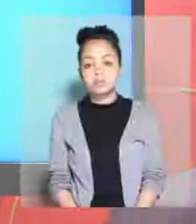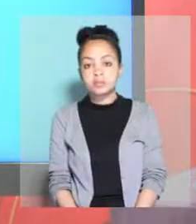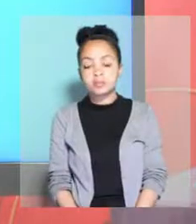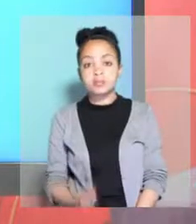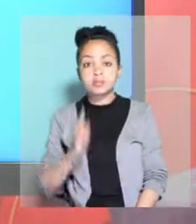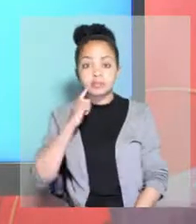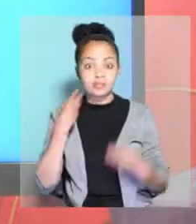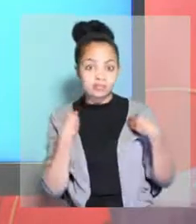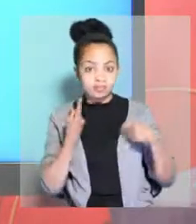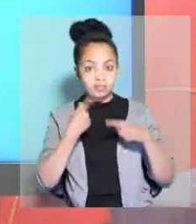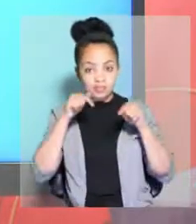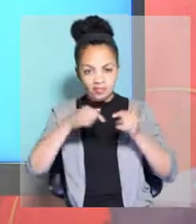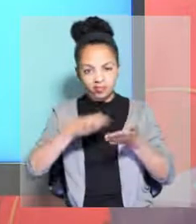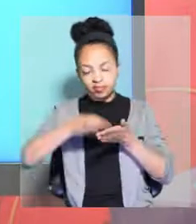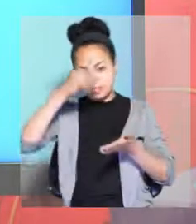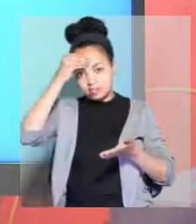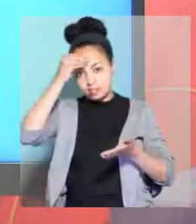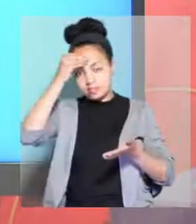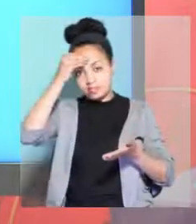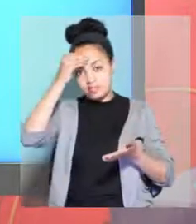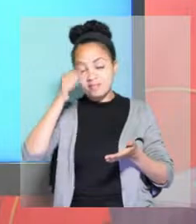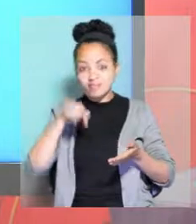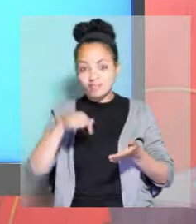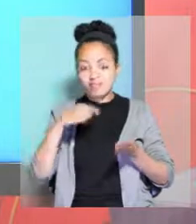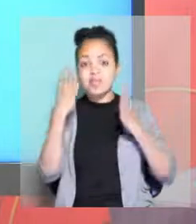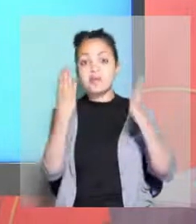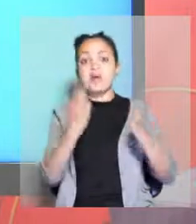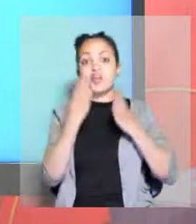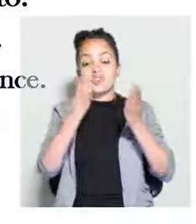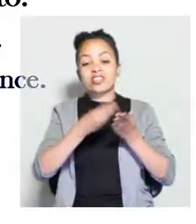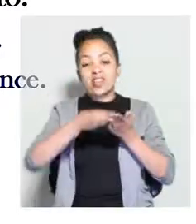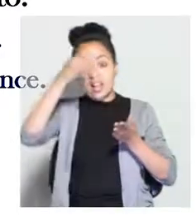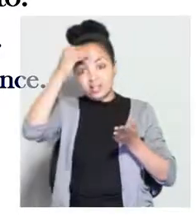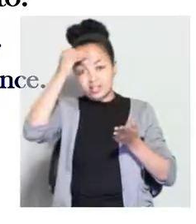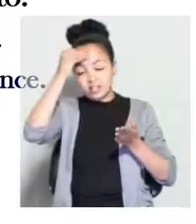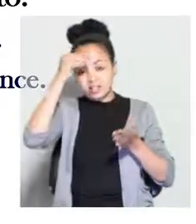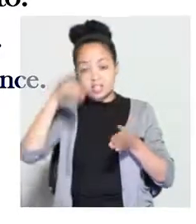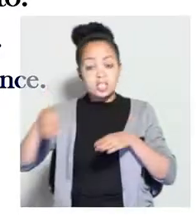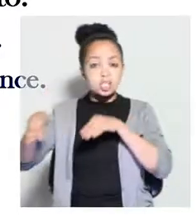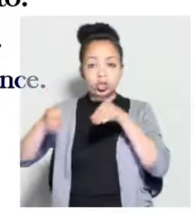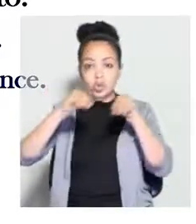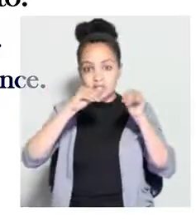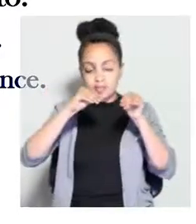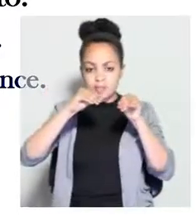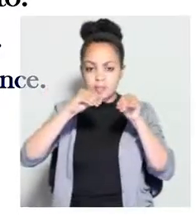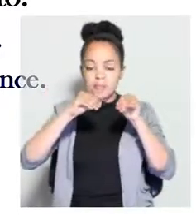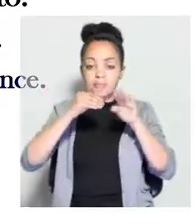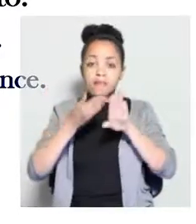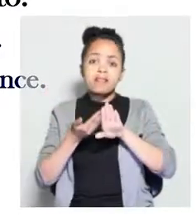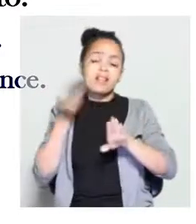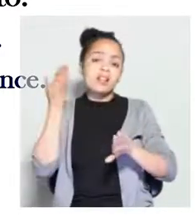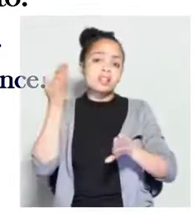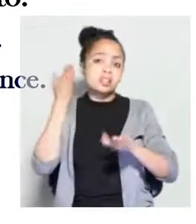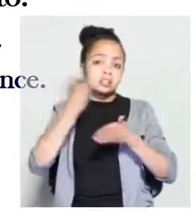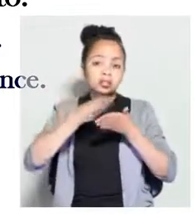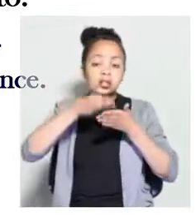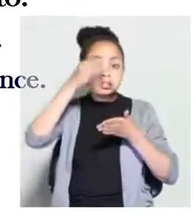Welcome to today's lesson. This is biology lesson for grade 12. Student, in our last